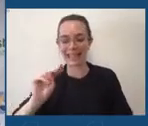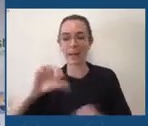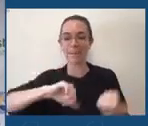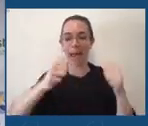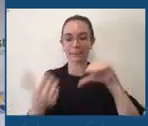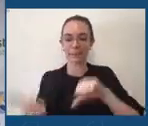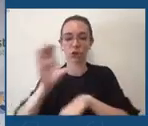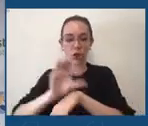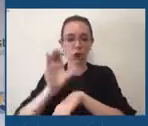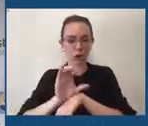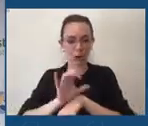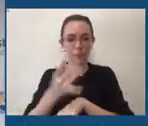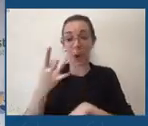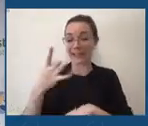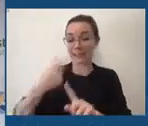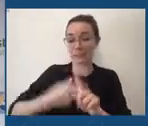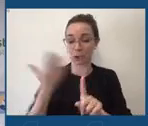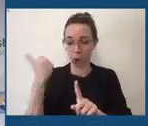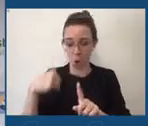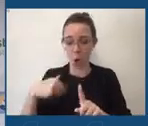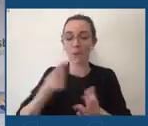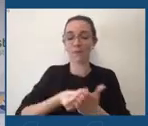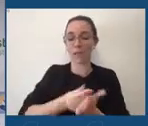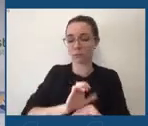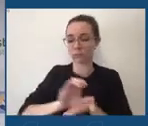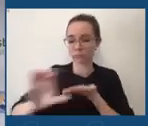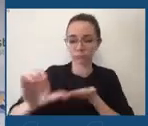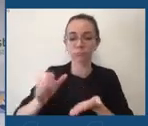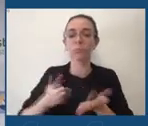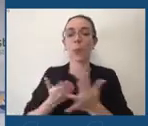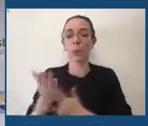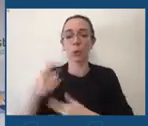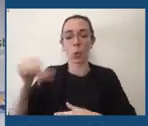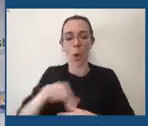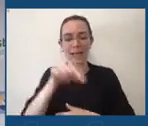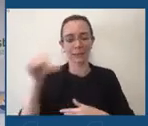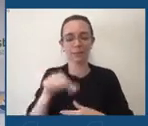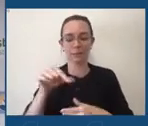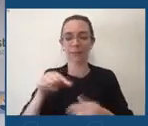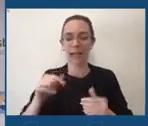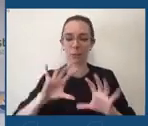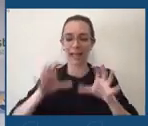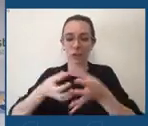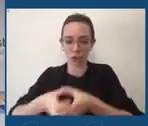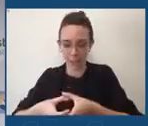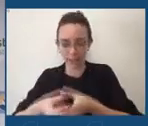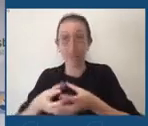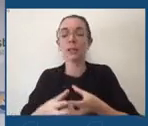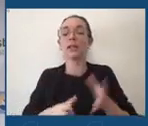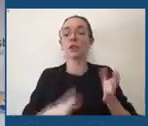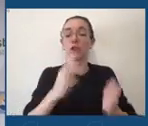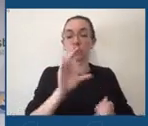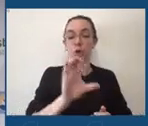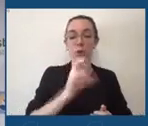ago. Through funding provided by the Quest Foundation, Choose Healthy Life and the United Way of New York City established a